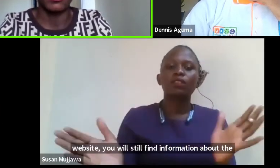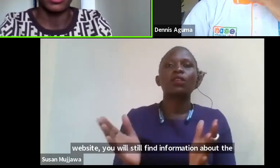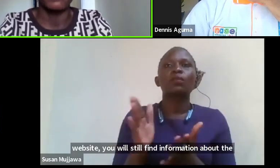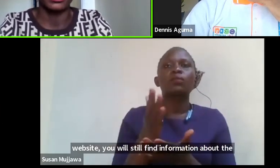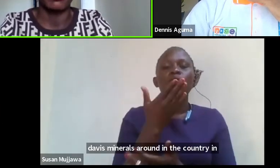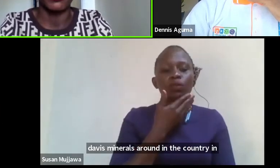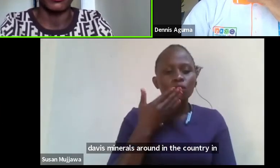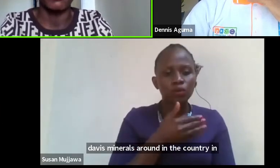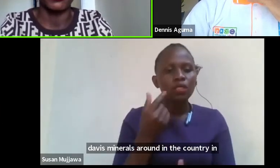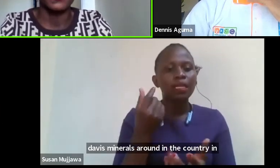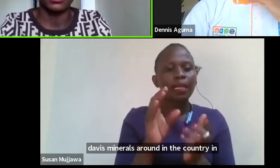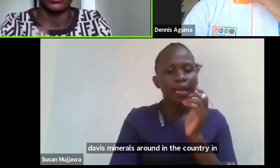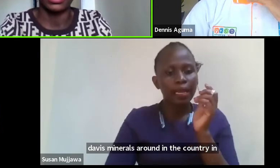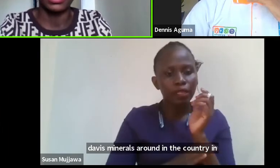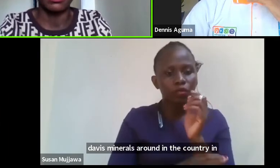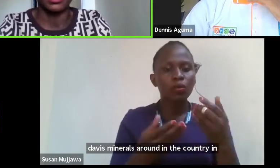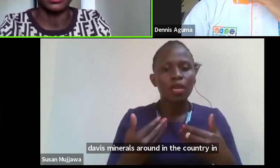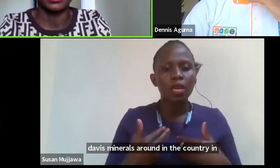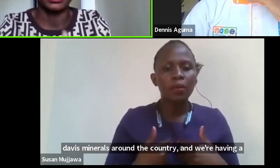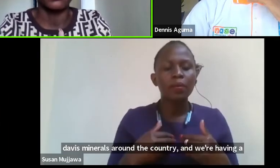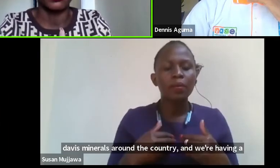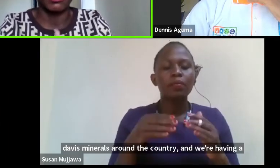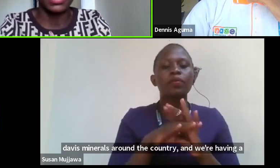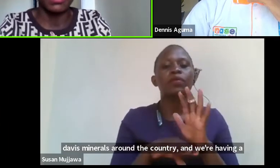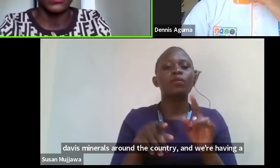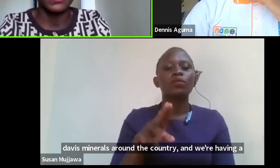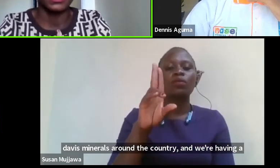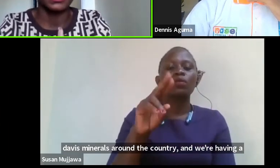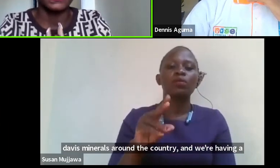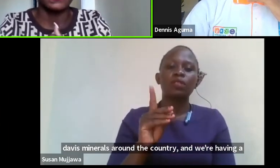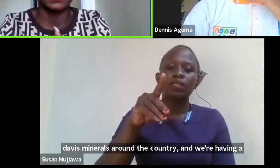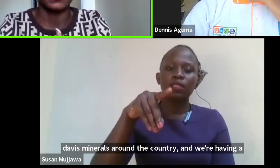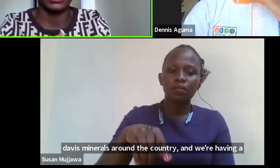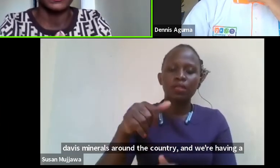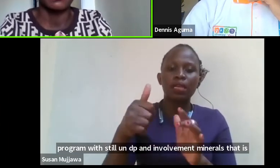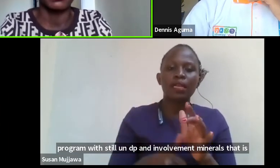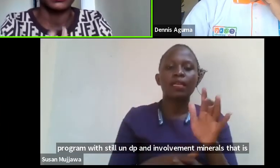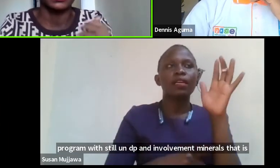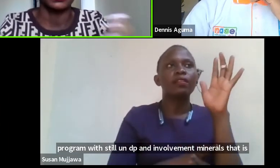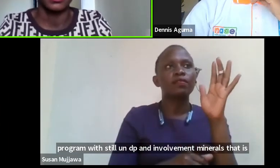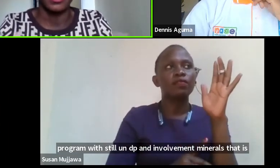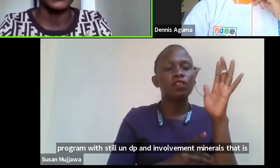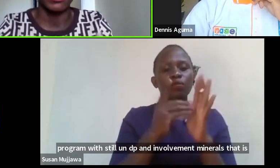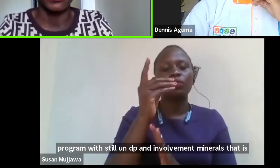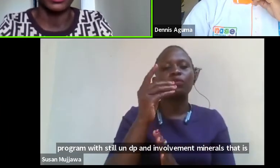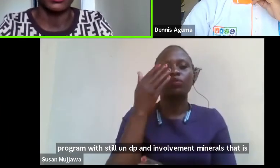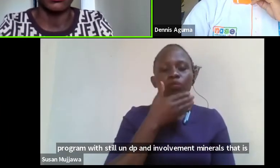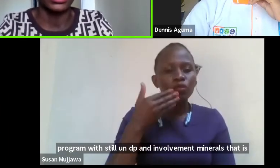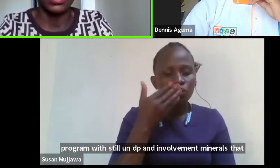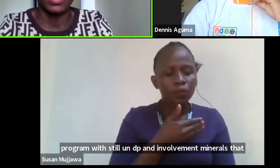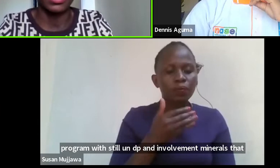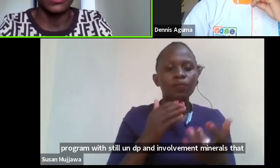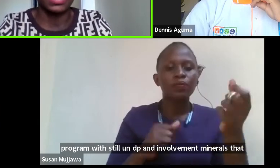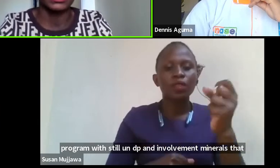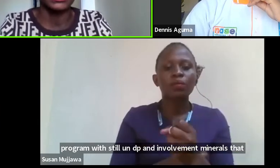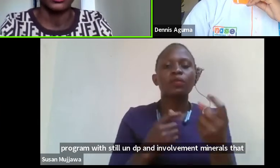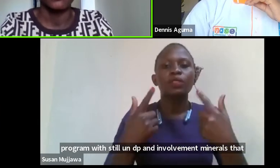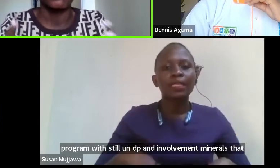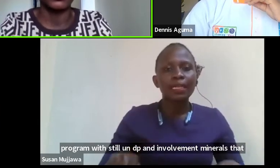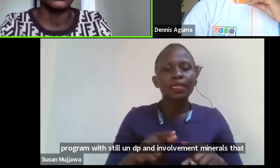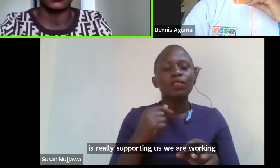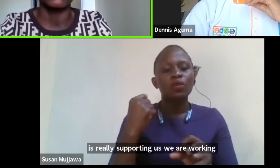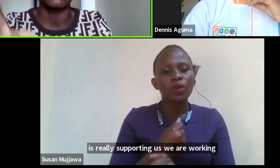And we are having a program with still UNDP and the Development Minerals that is really supporting us. We're working really together to see